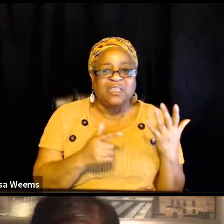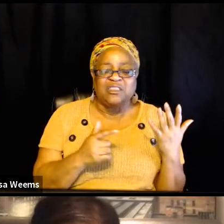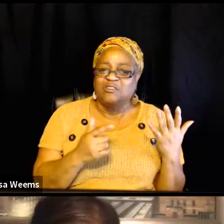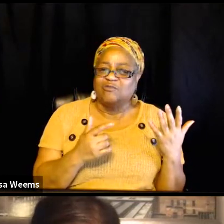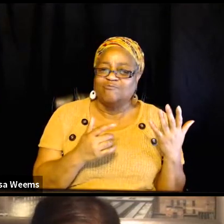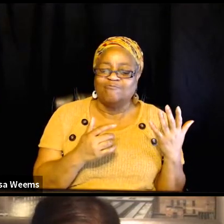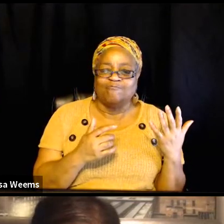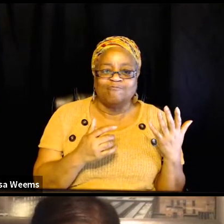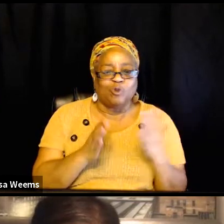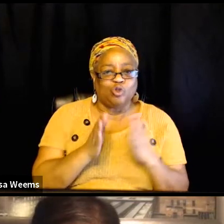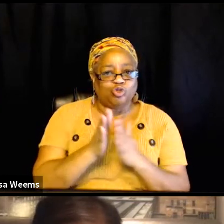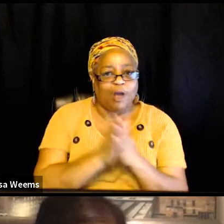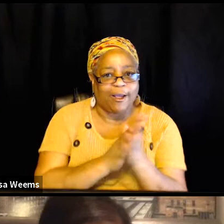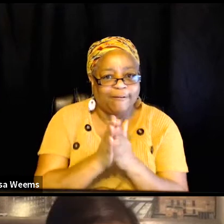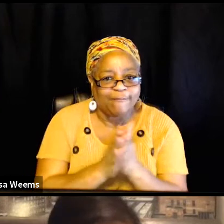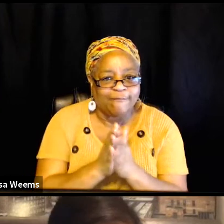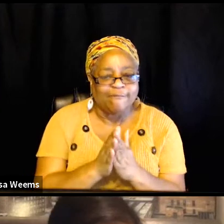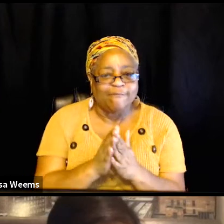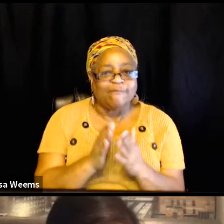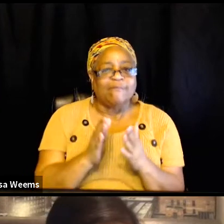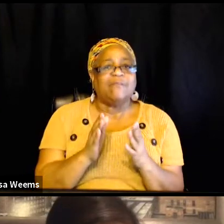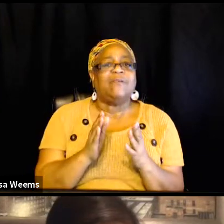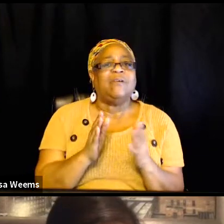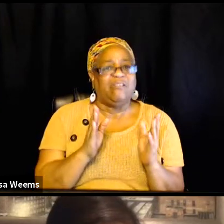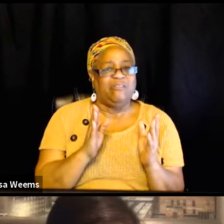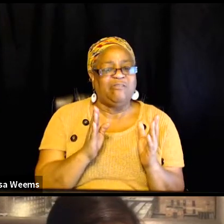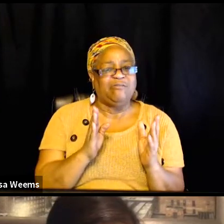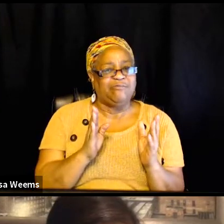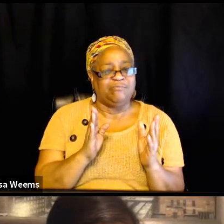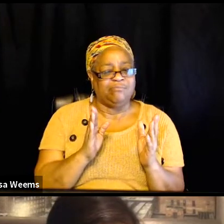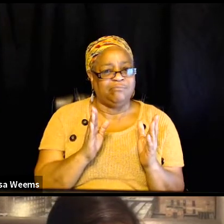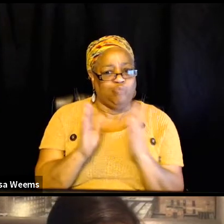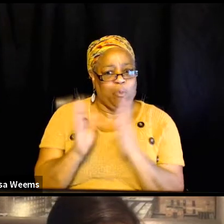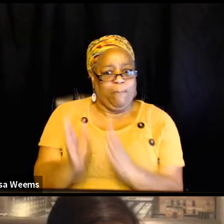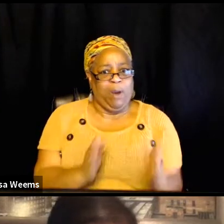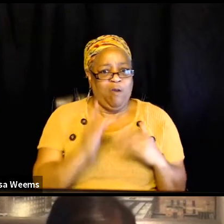of being prepared for that discomfort of not knowing is very